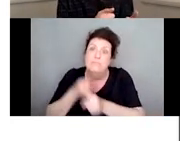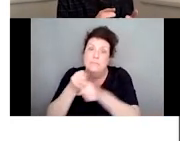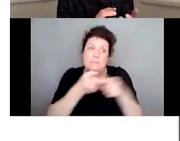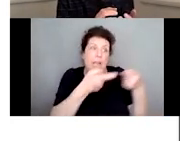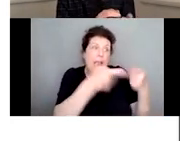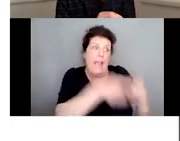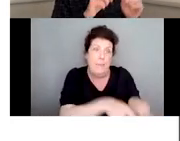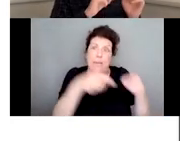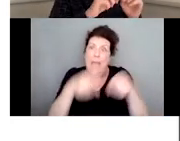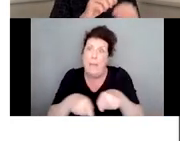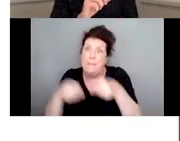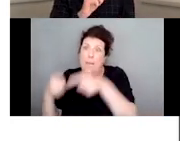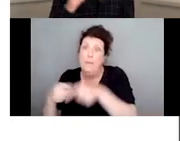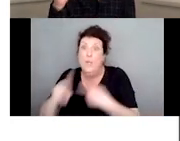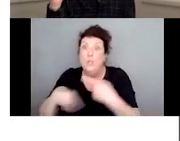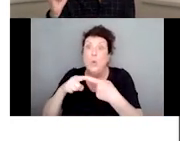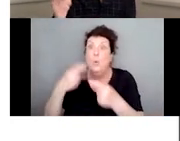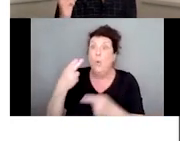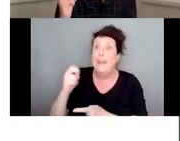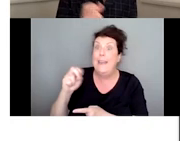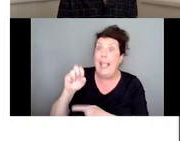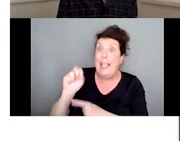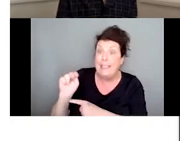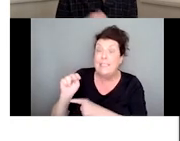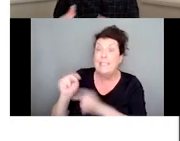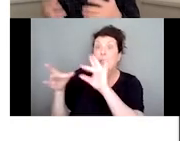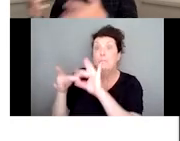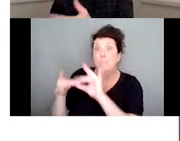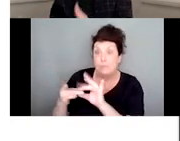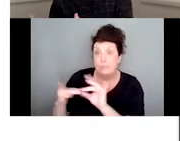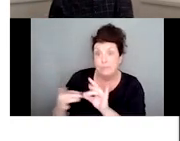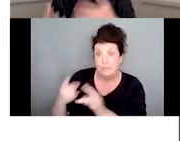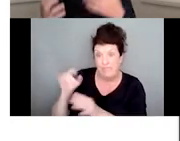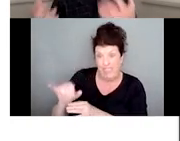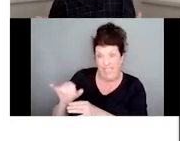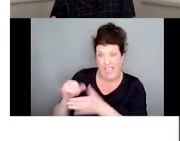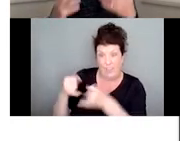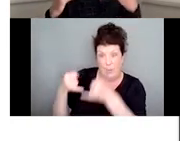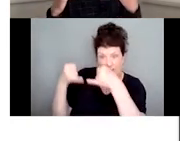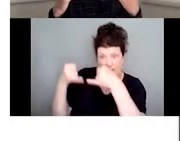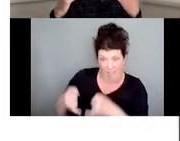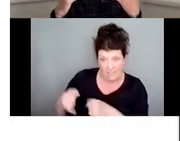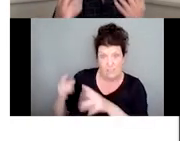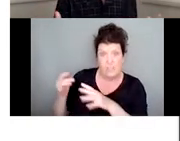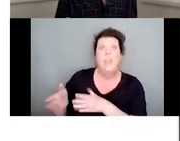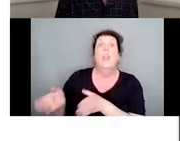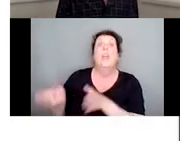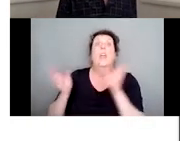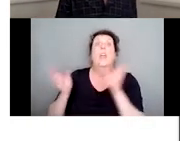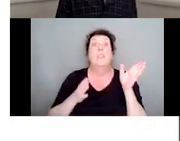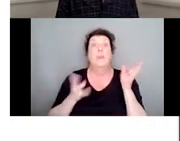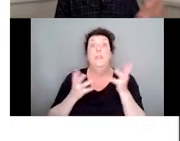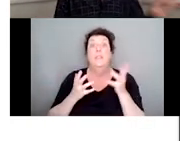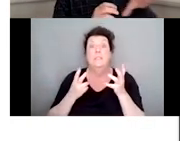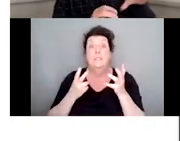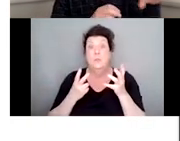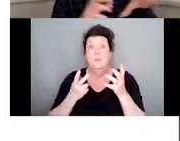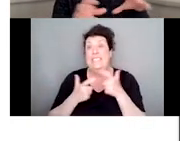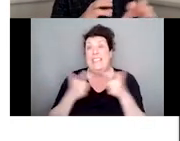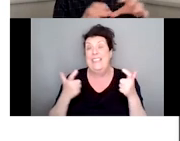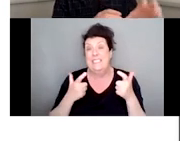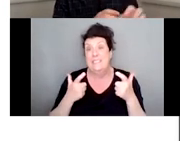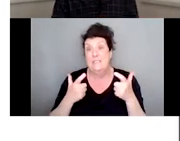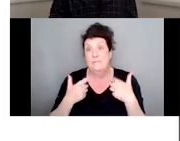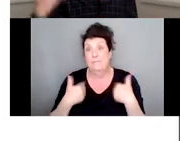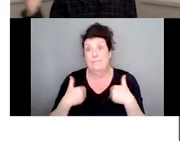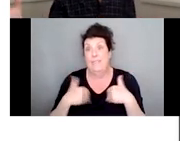that. And if I planted enough of those little nuggets, and then obviously the thing with Julianne and Lori is huge, but so I kind